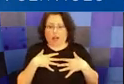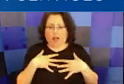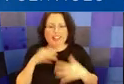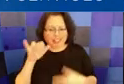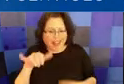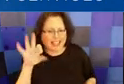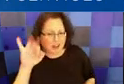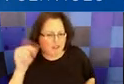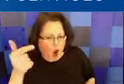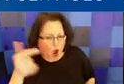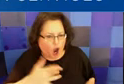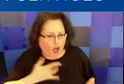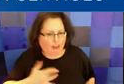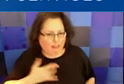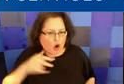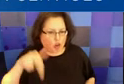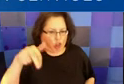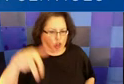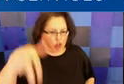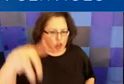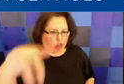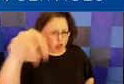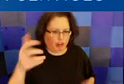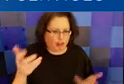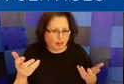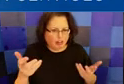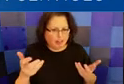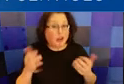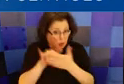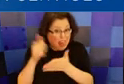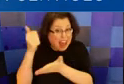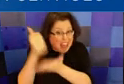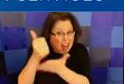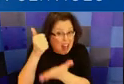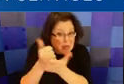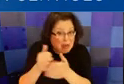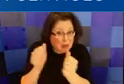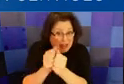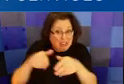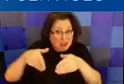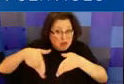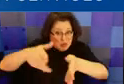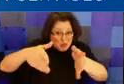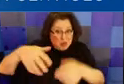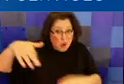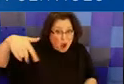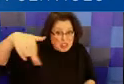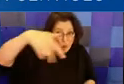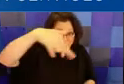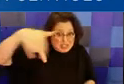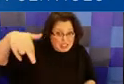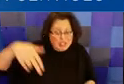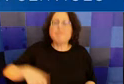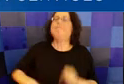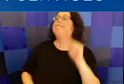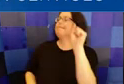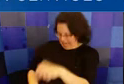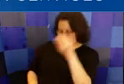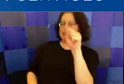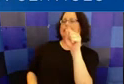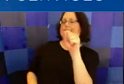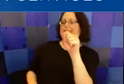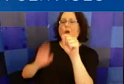that intersection to get to the T station. Yes. So they will be sort of realigning